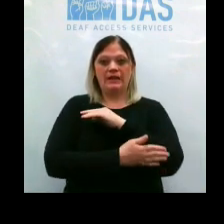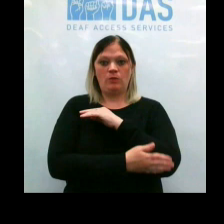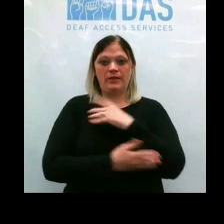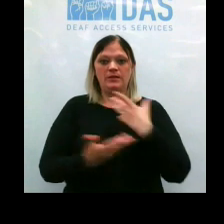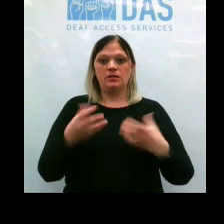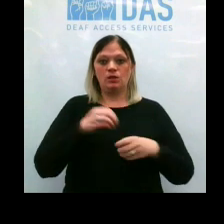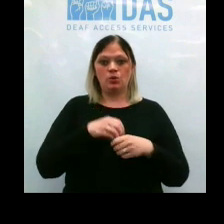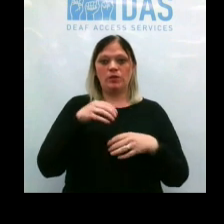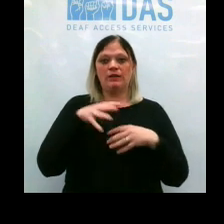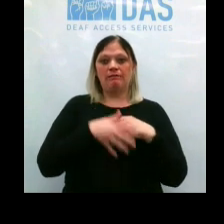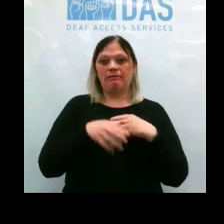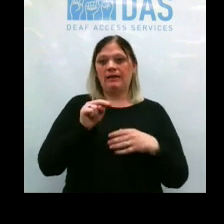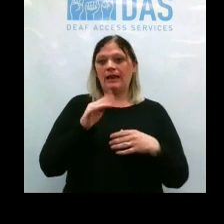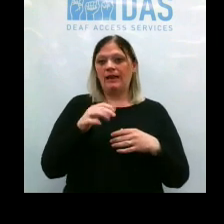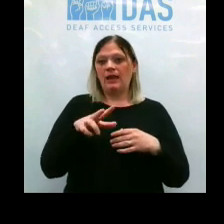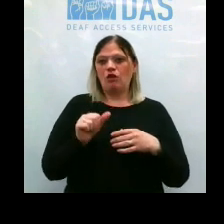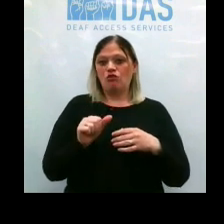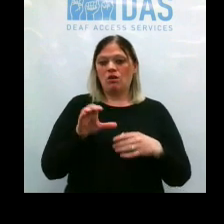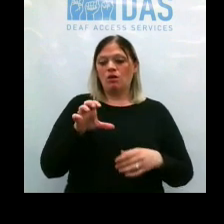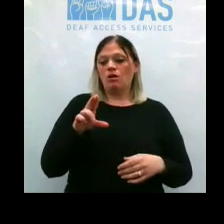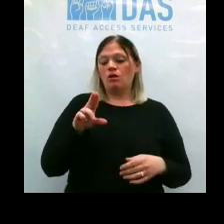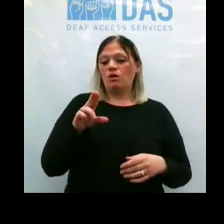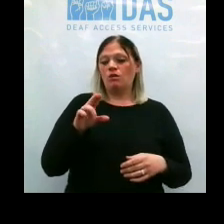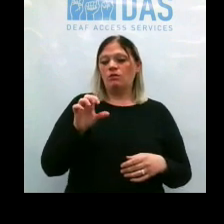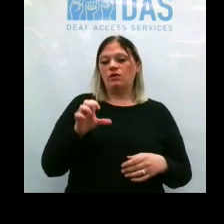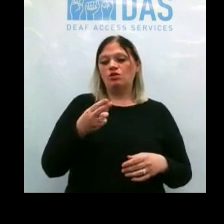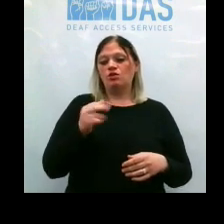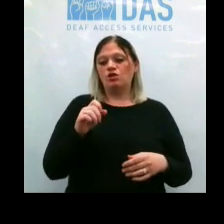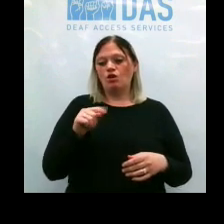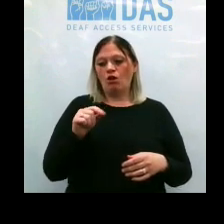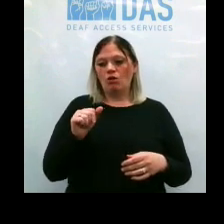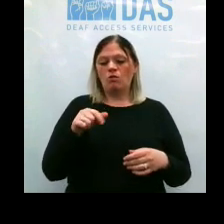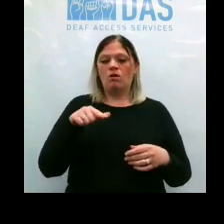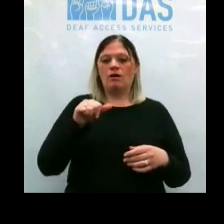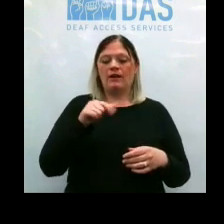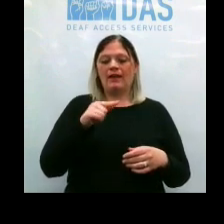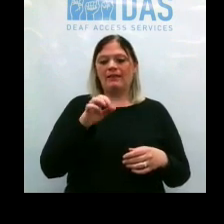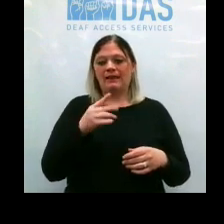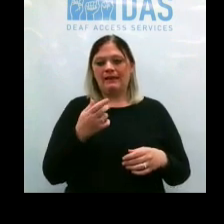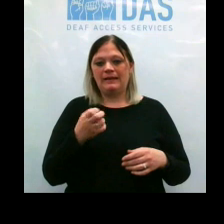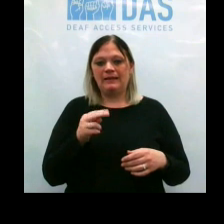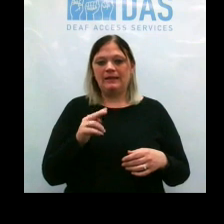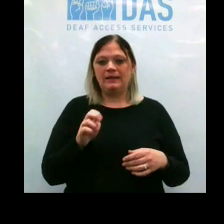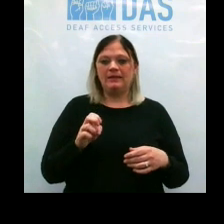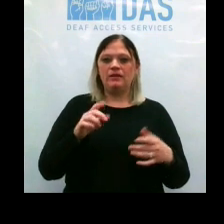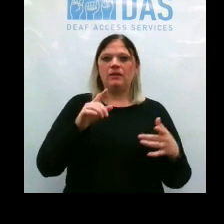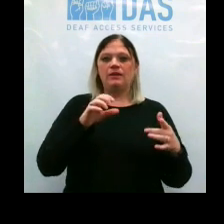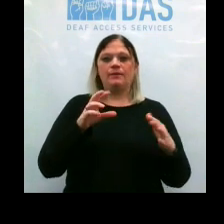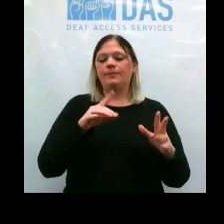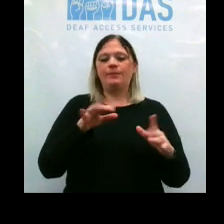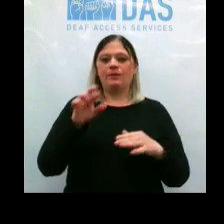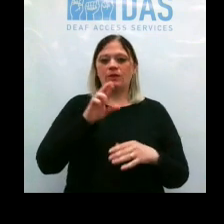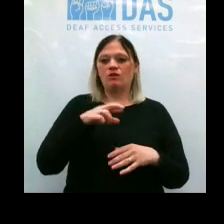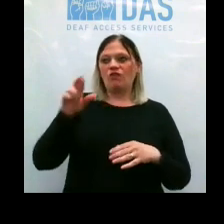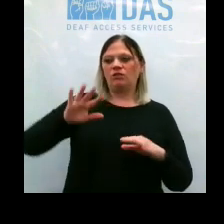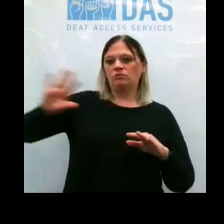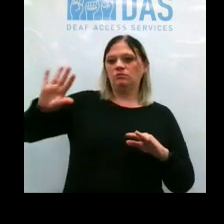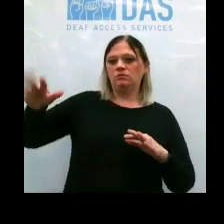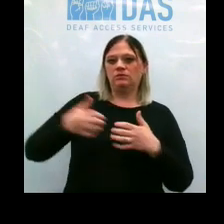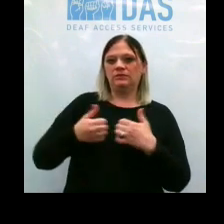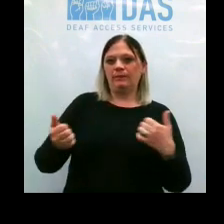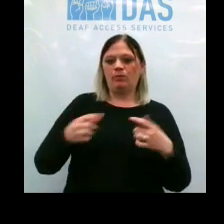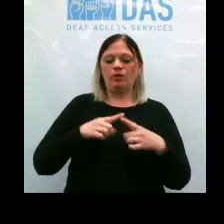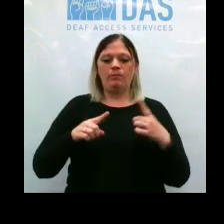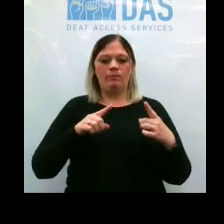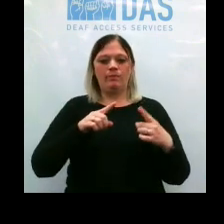includes Niagara, Chautauqua, Cattaraugus, and Allegheny. Wyoming, Genesee, and Orleans are in the Rochester area. But I want to